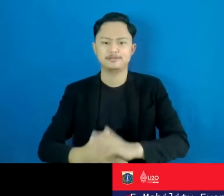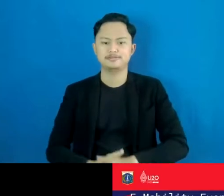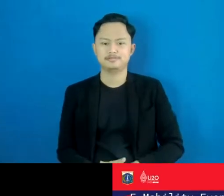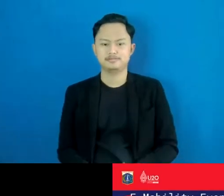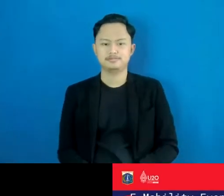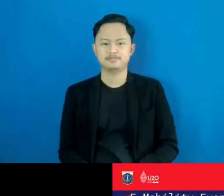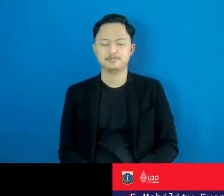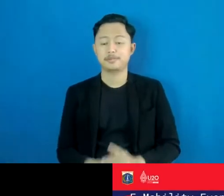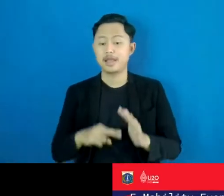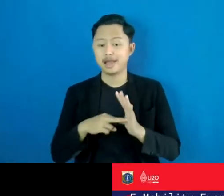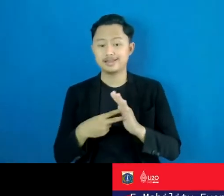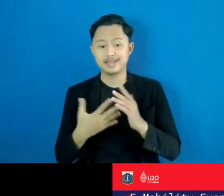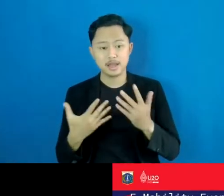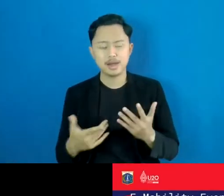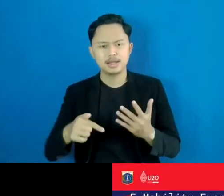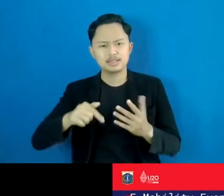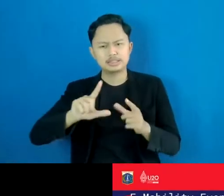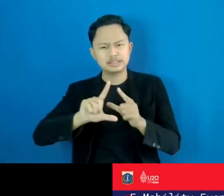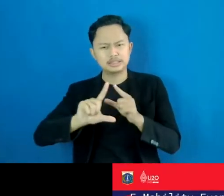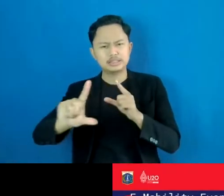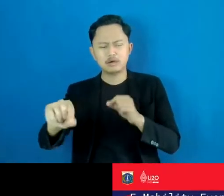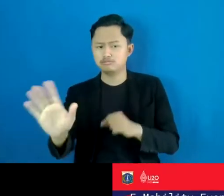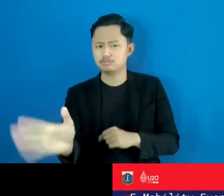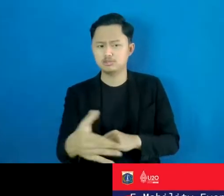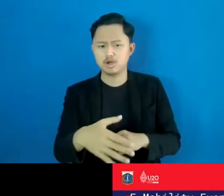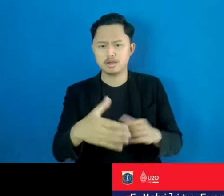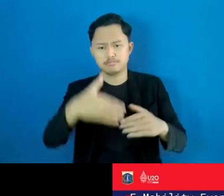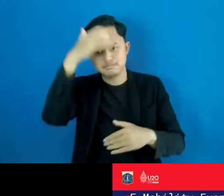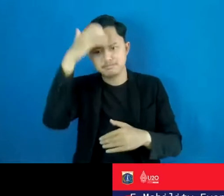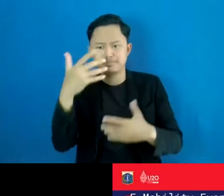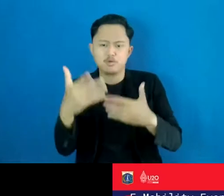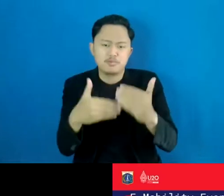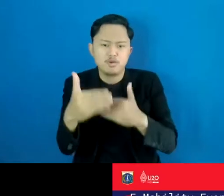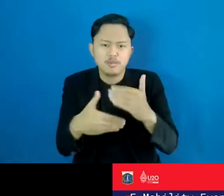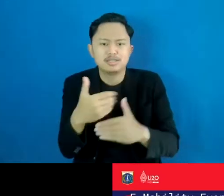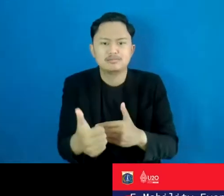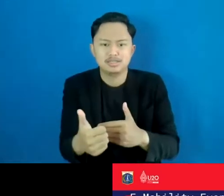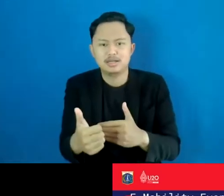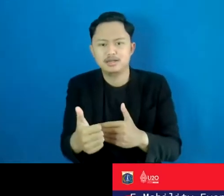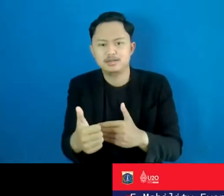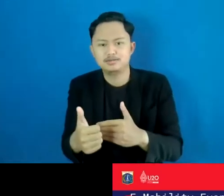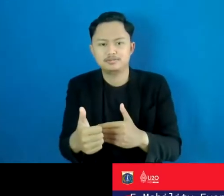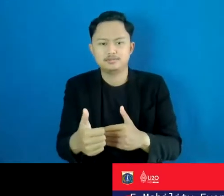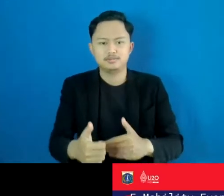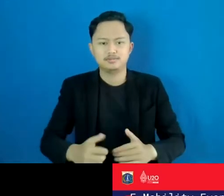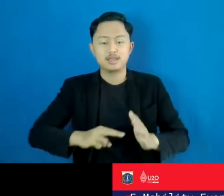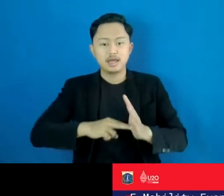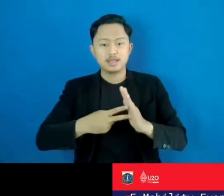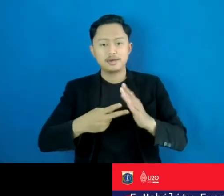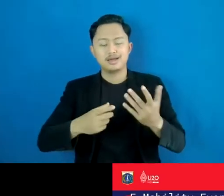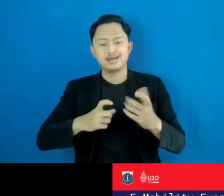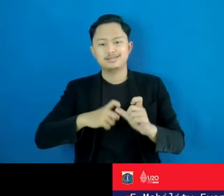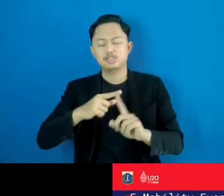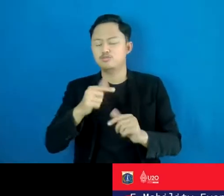So this is the distance that each bus will cover in Hyderabad city, with which STU is very, very